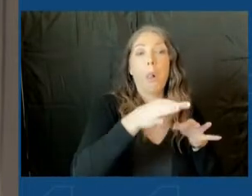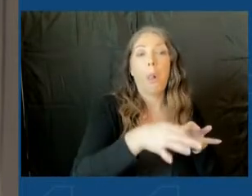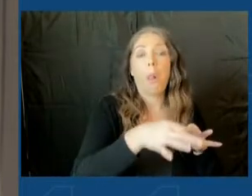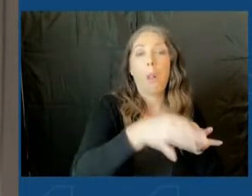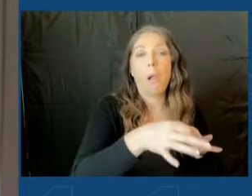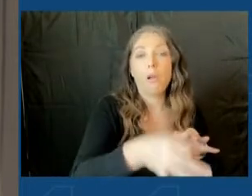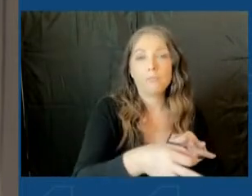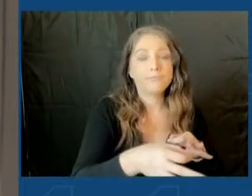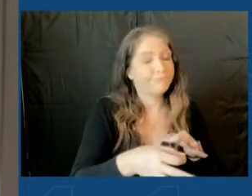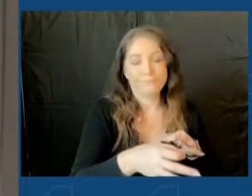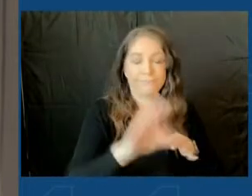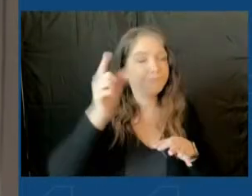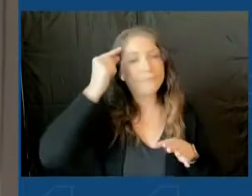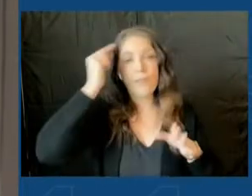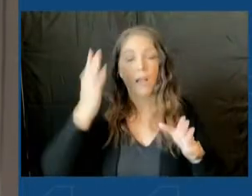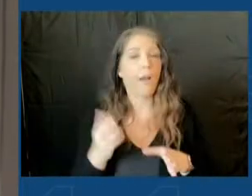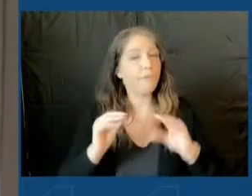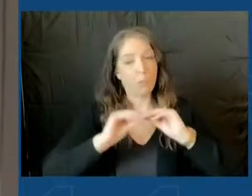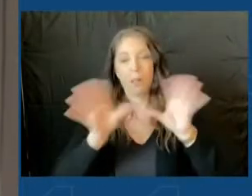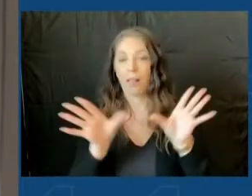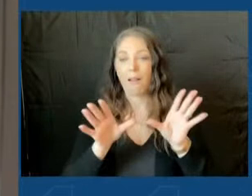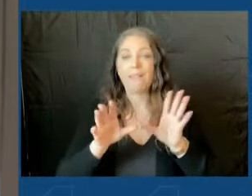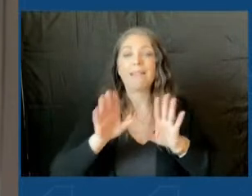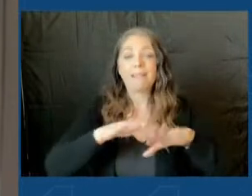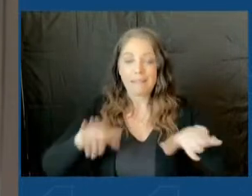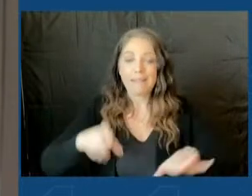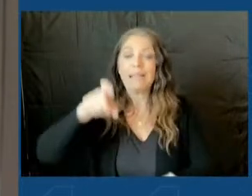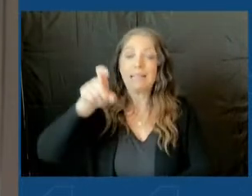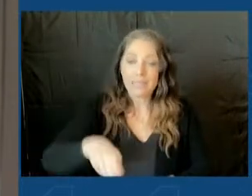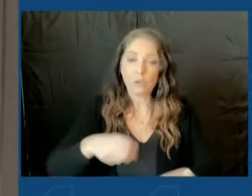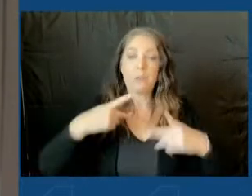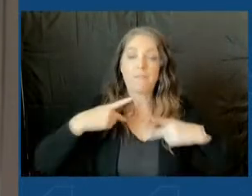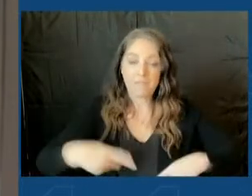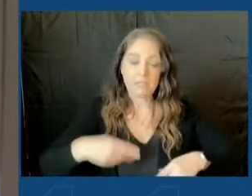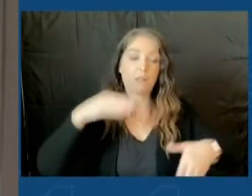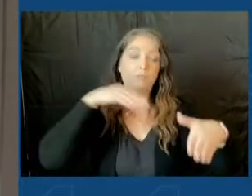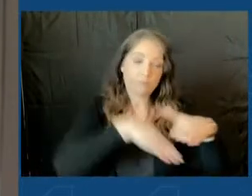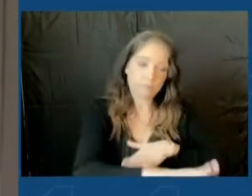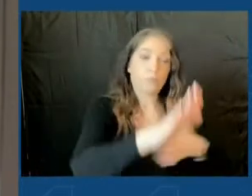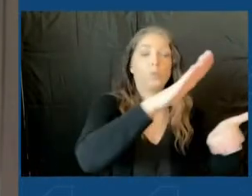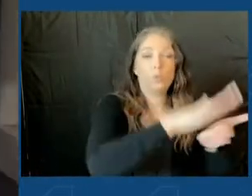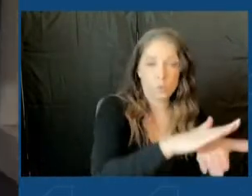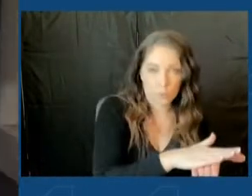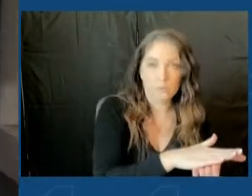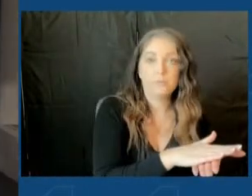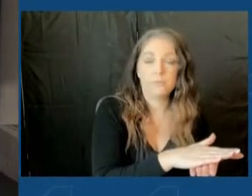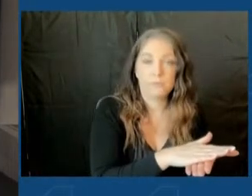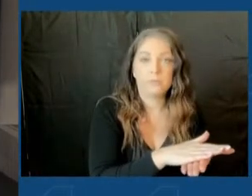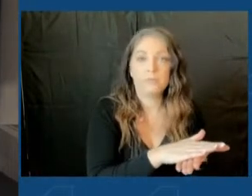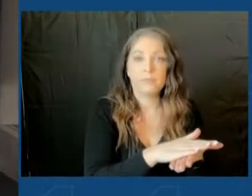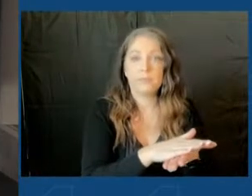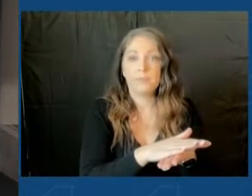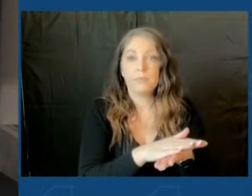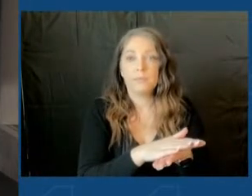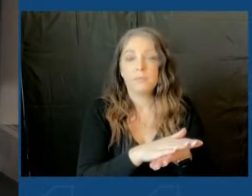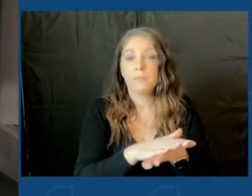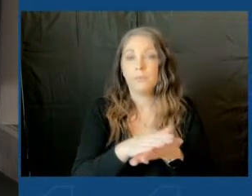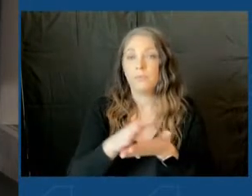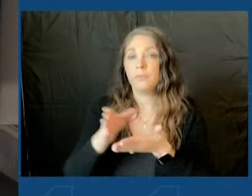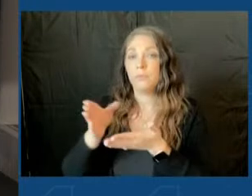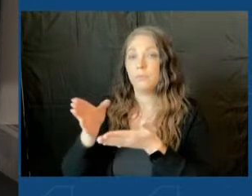priority was to make sure kids were physically in school buildings for their education. Commissioner, you want to say